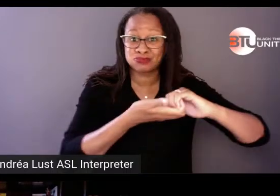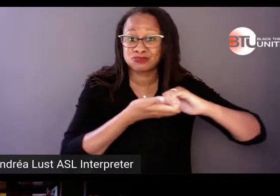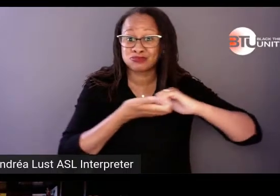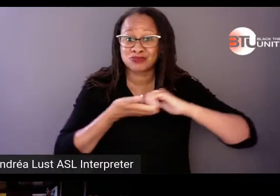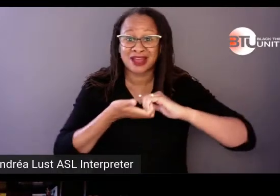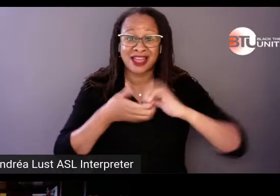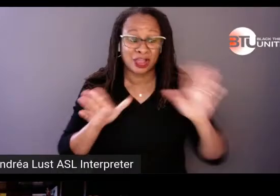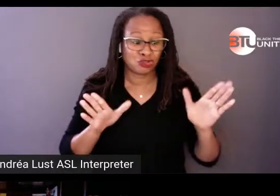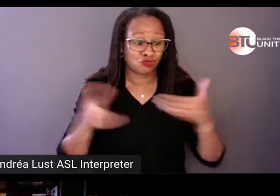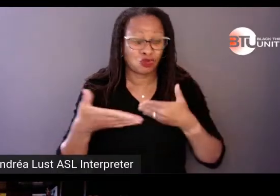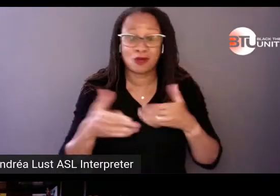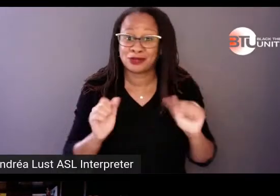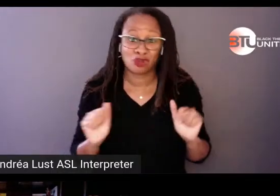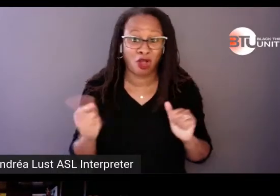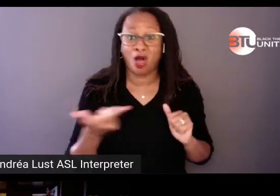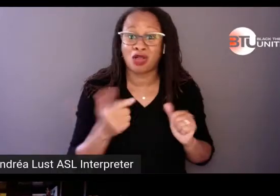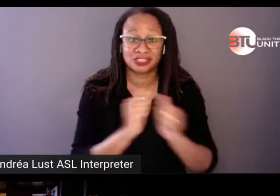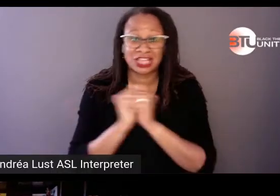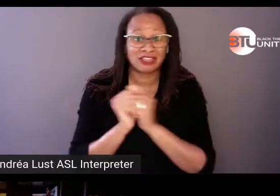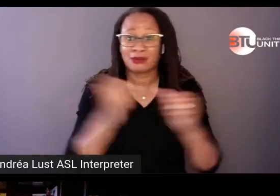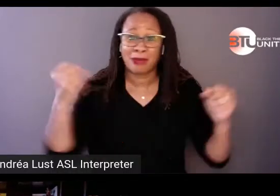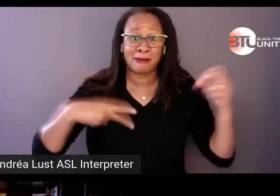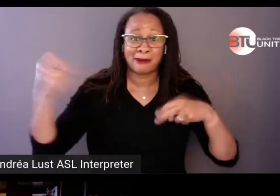in a room and you're all throwing things around,